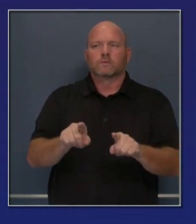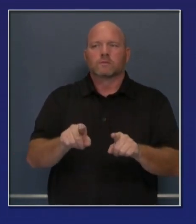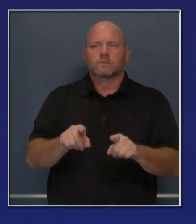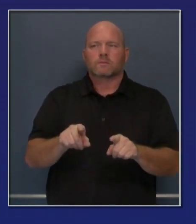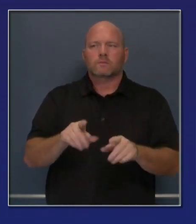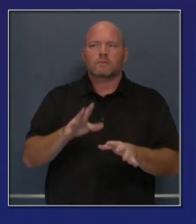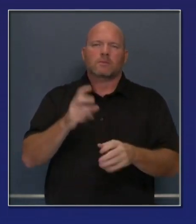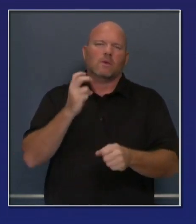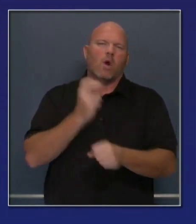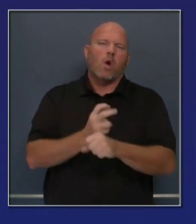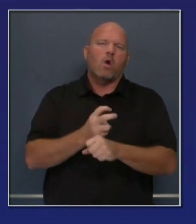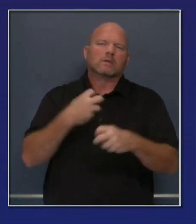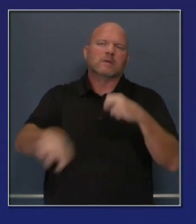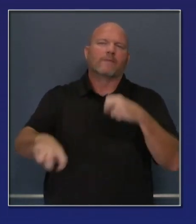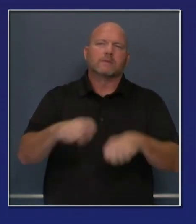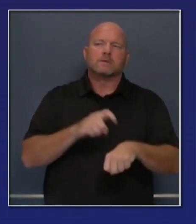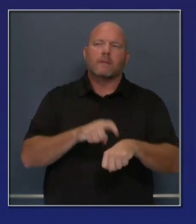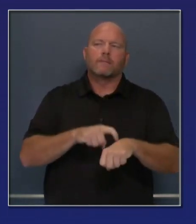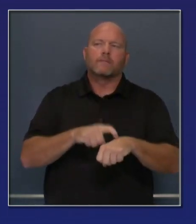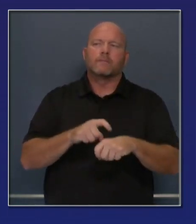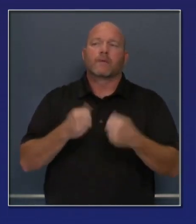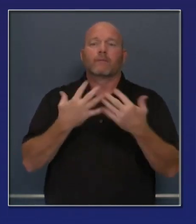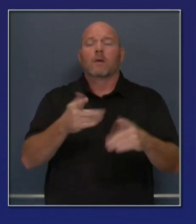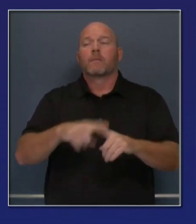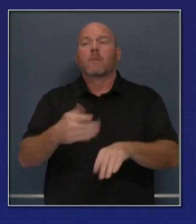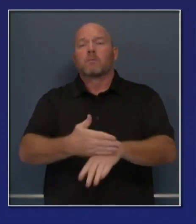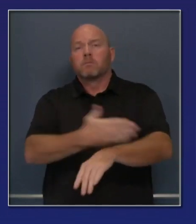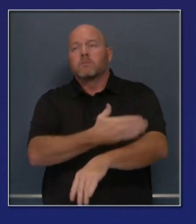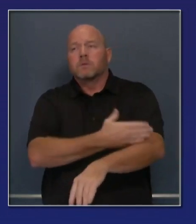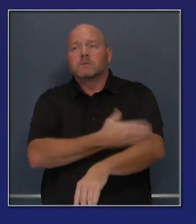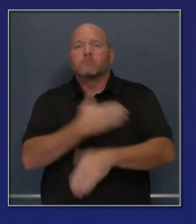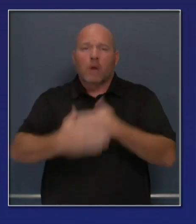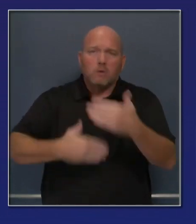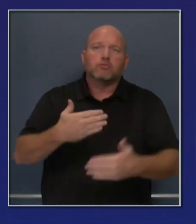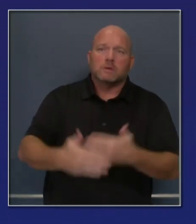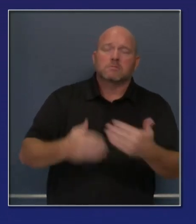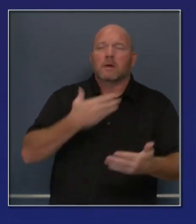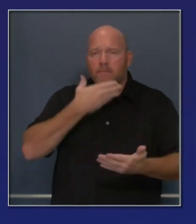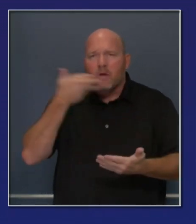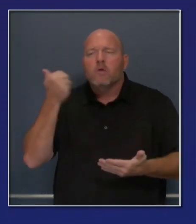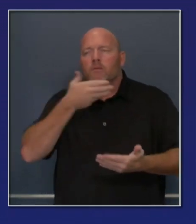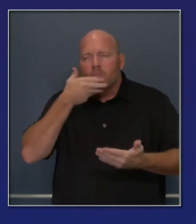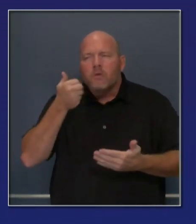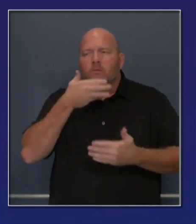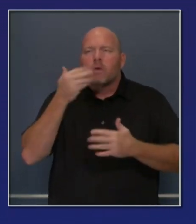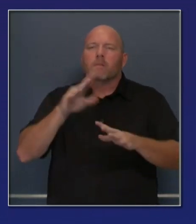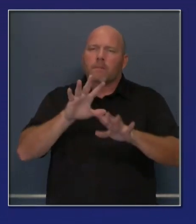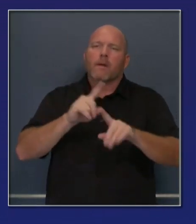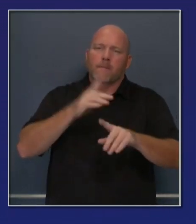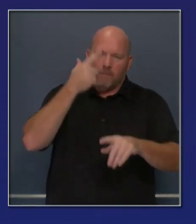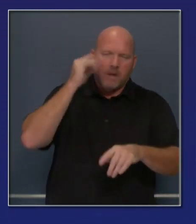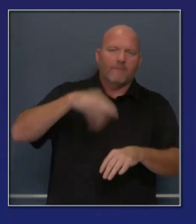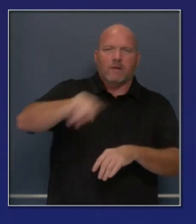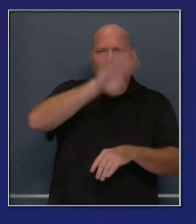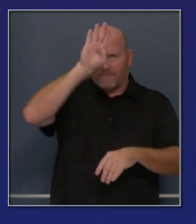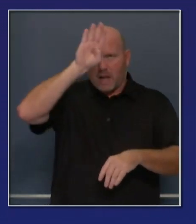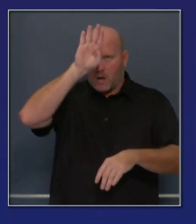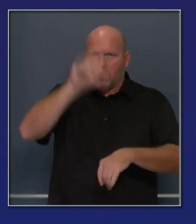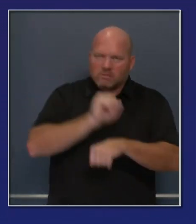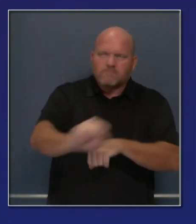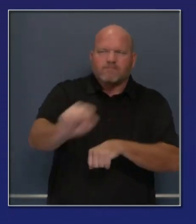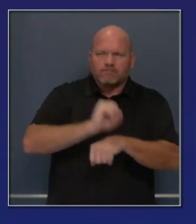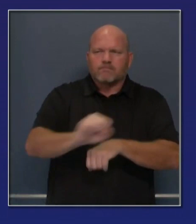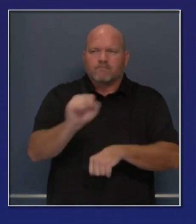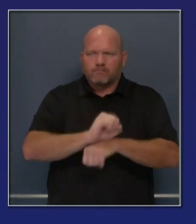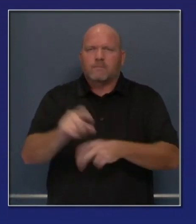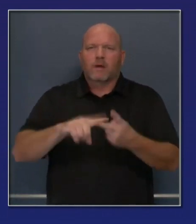But progress across the board has been made, testament to the extraordinary work the men and women of CAL FIRE and all the mutual aid that's come in